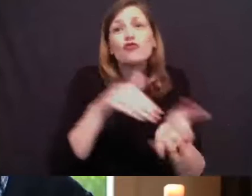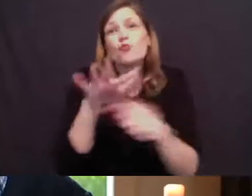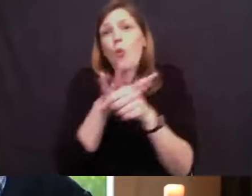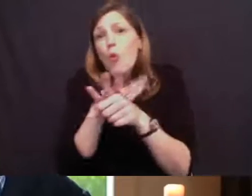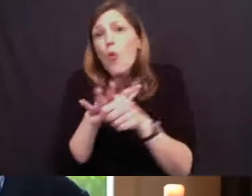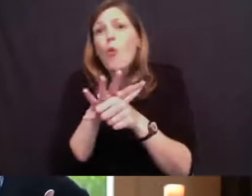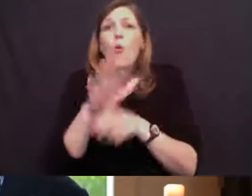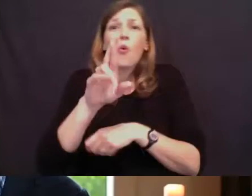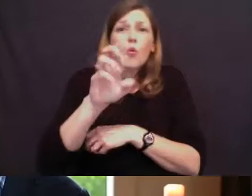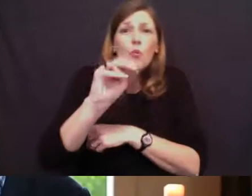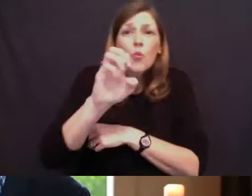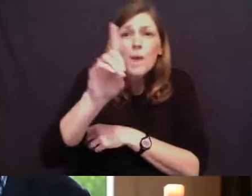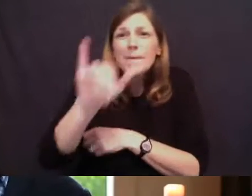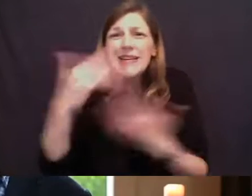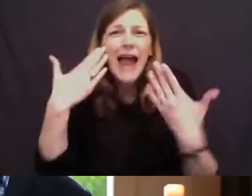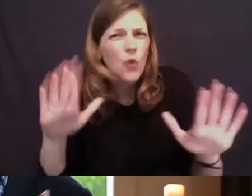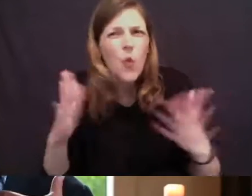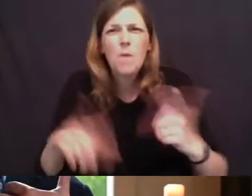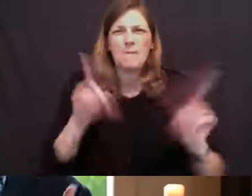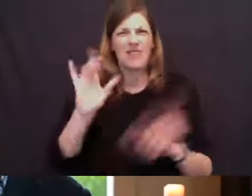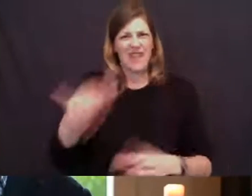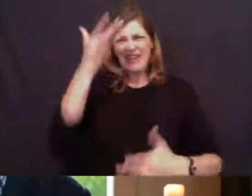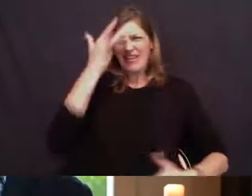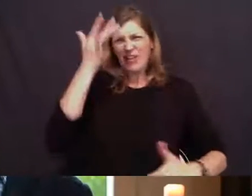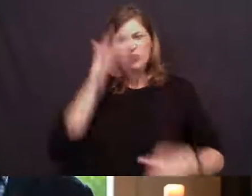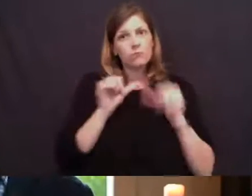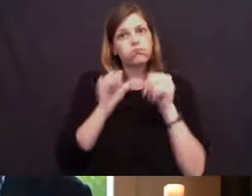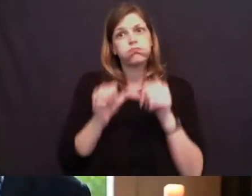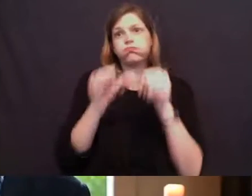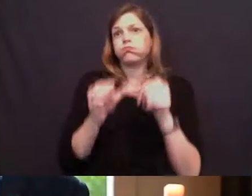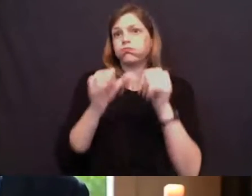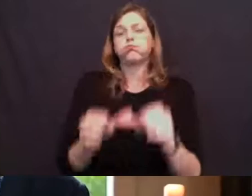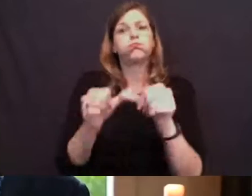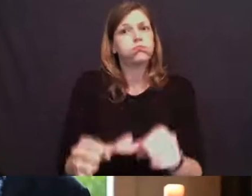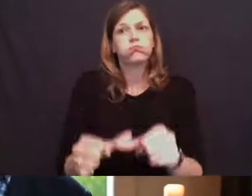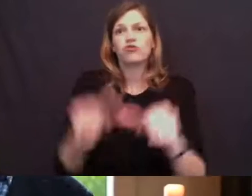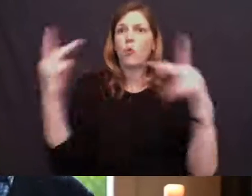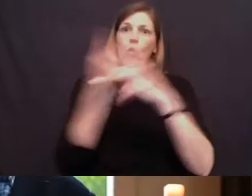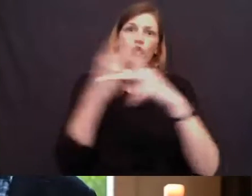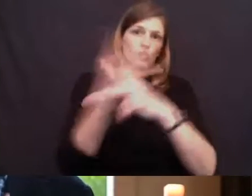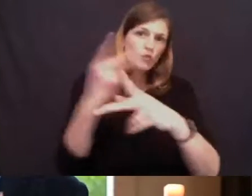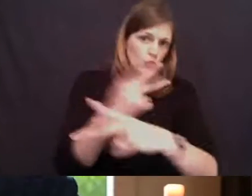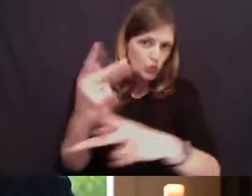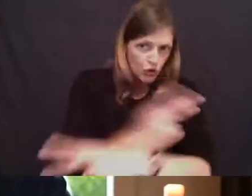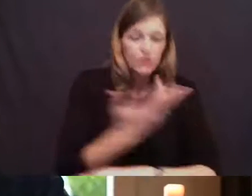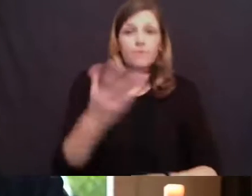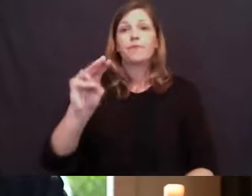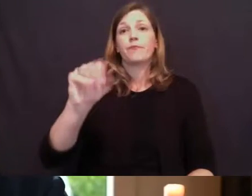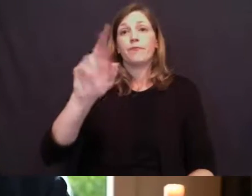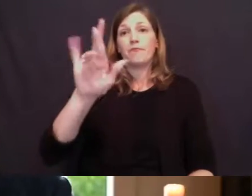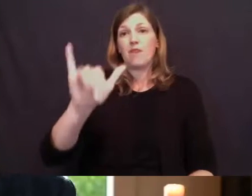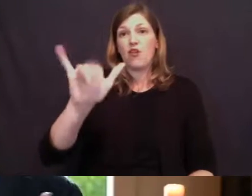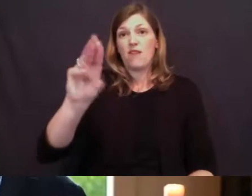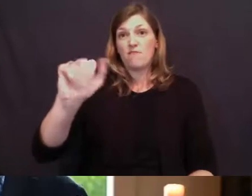they experienced was this illness that Lazarus had was unrelenting and only seemed to have gotten worse. Mary and Martha